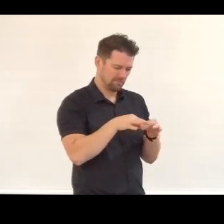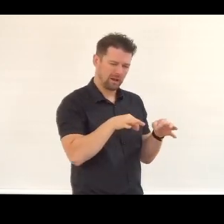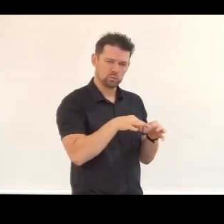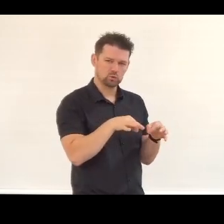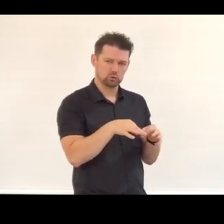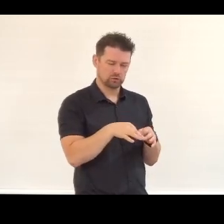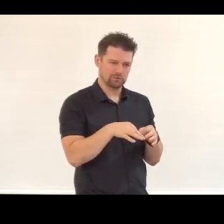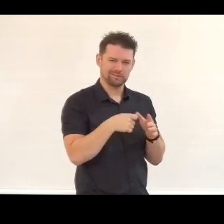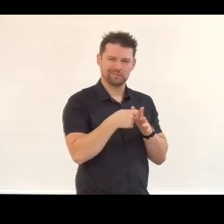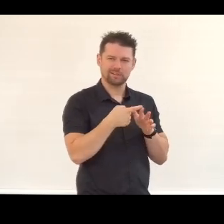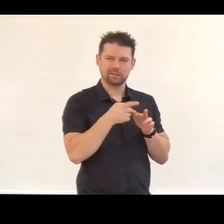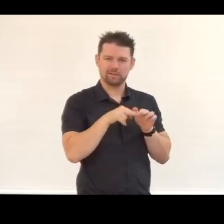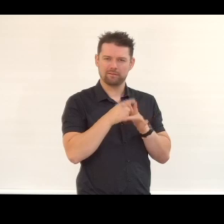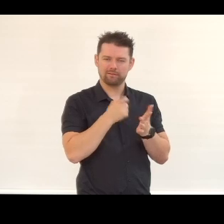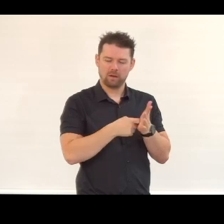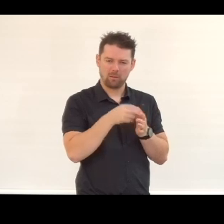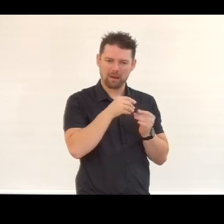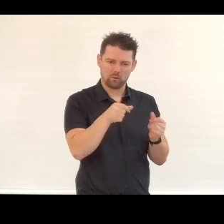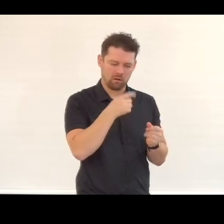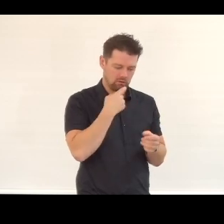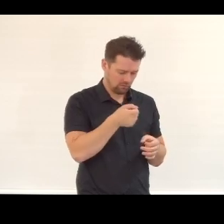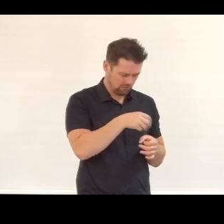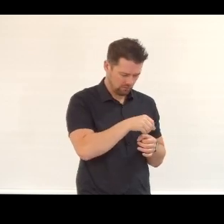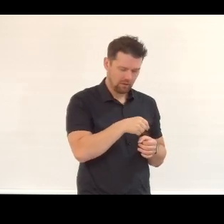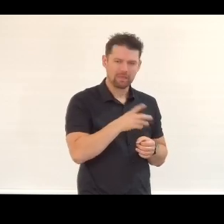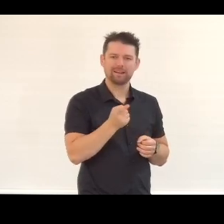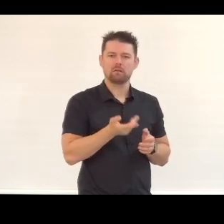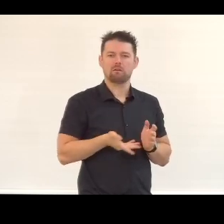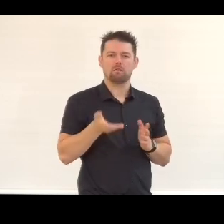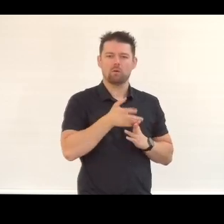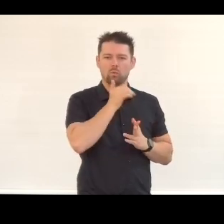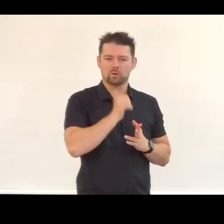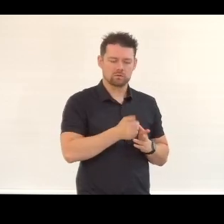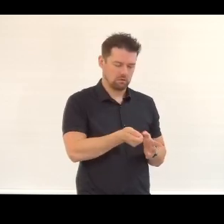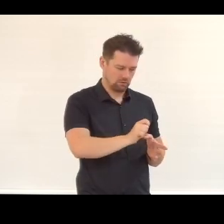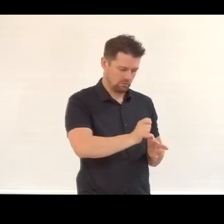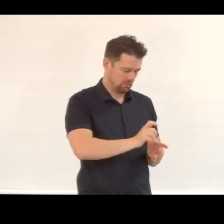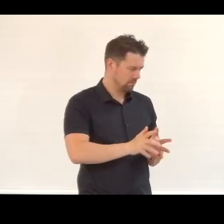kefir powder. She just had to add water, and then she had like a